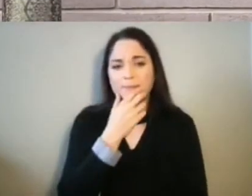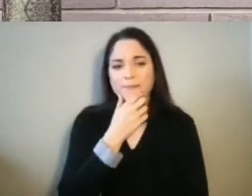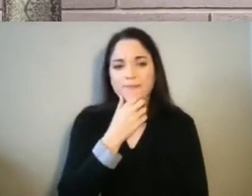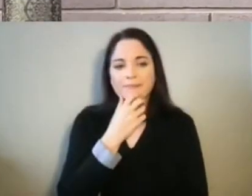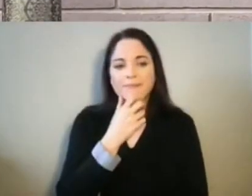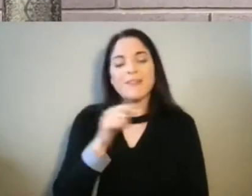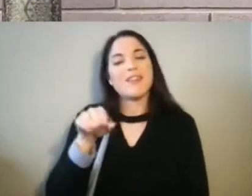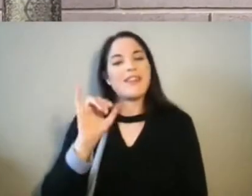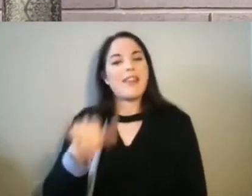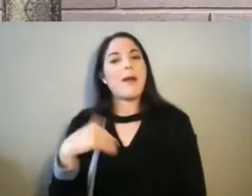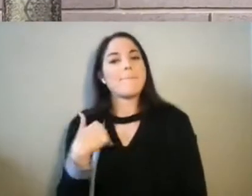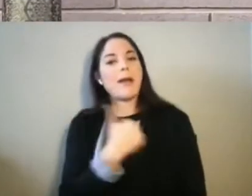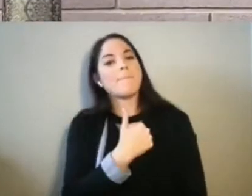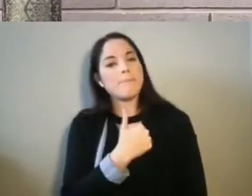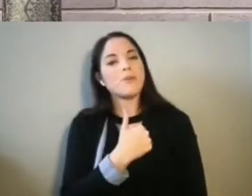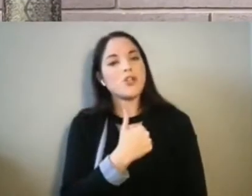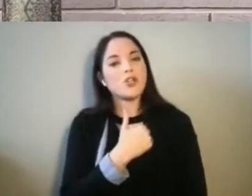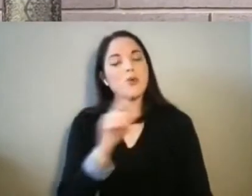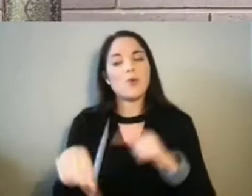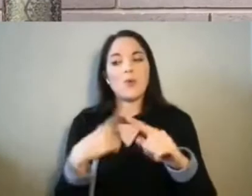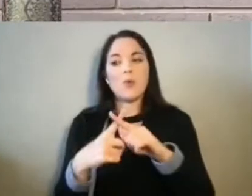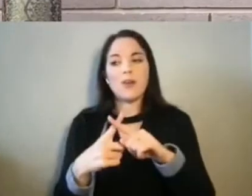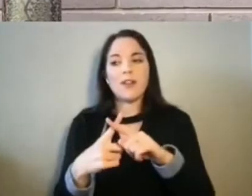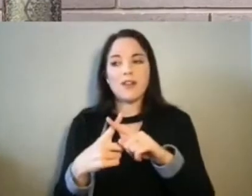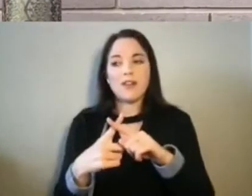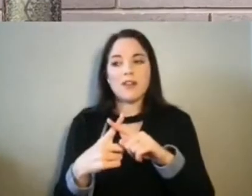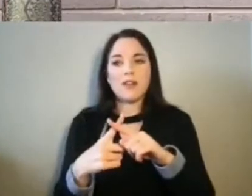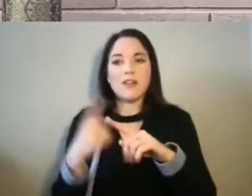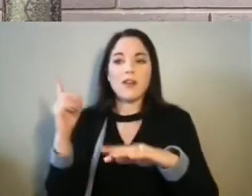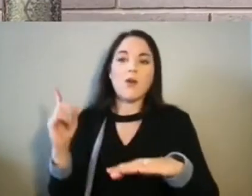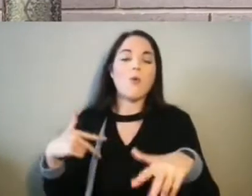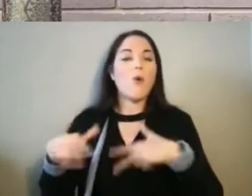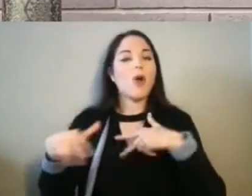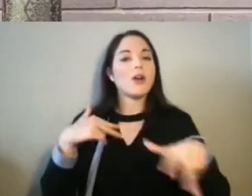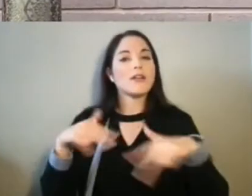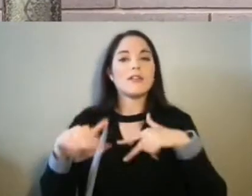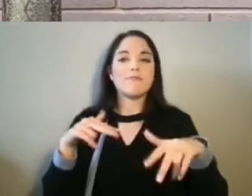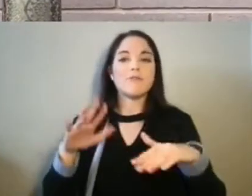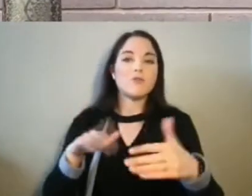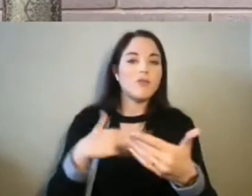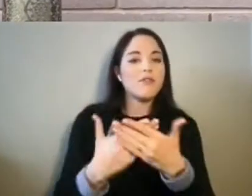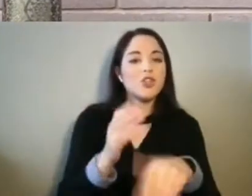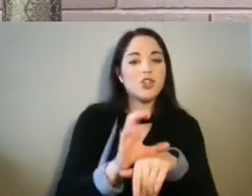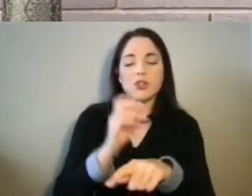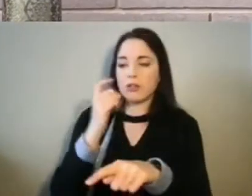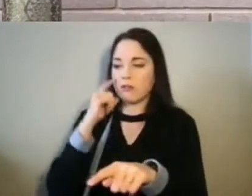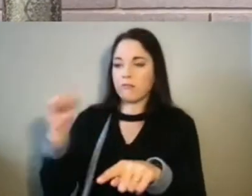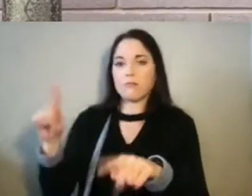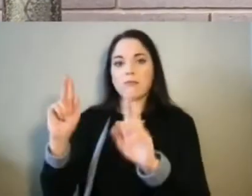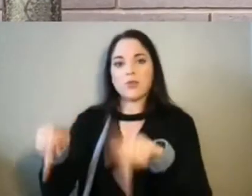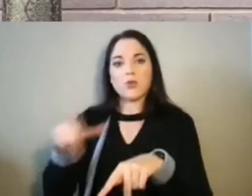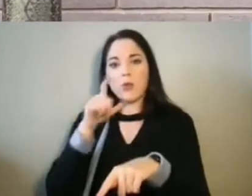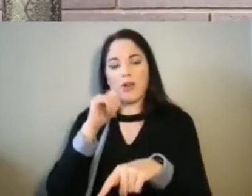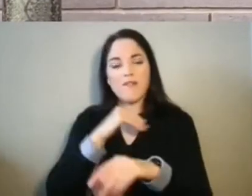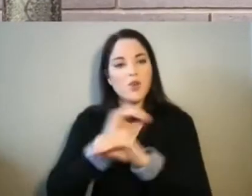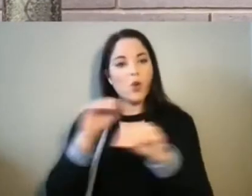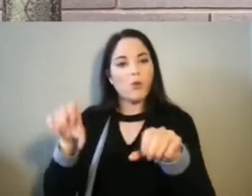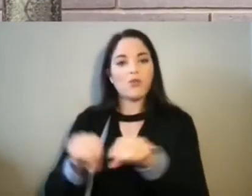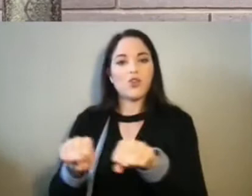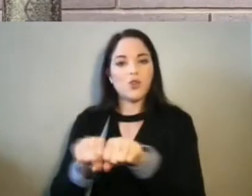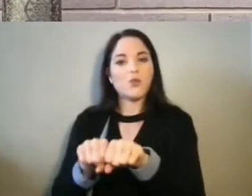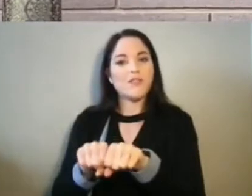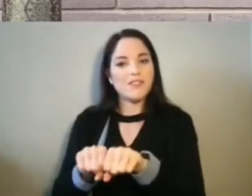came from her heart. She gave her shoes to one of our neighbors. That was an incredible act of